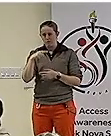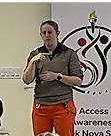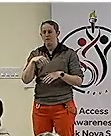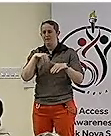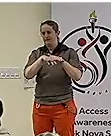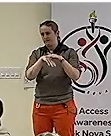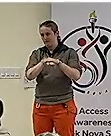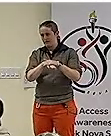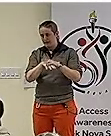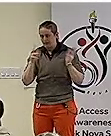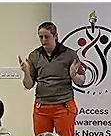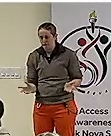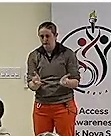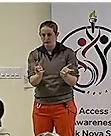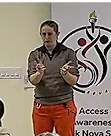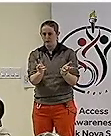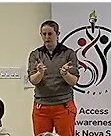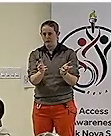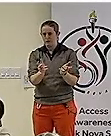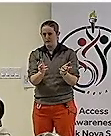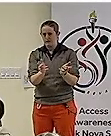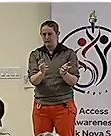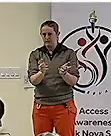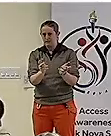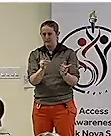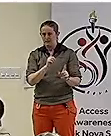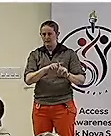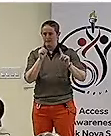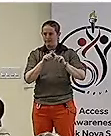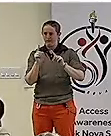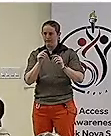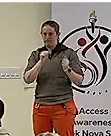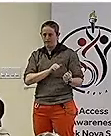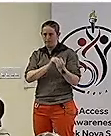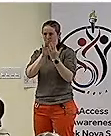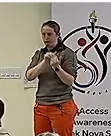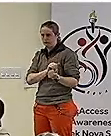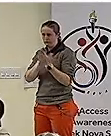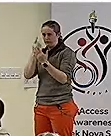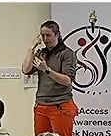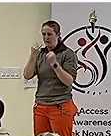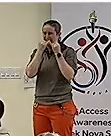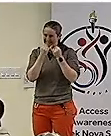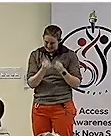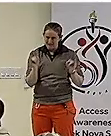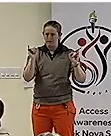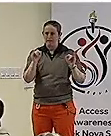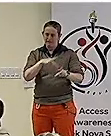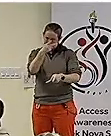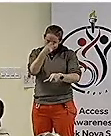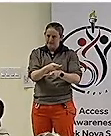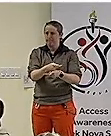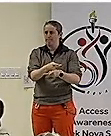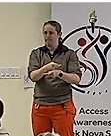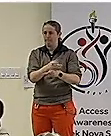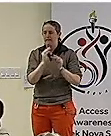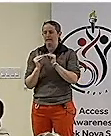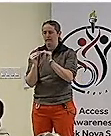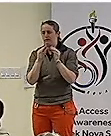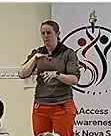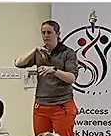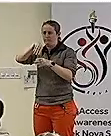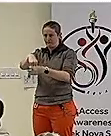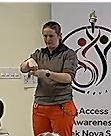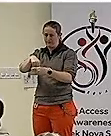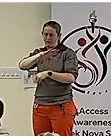consistently encourages approaches that promote dignity, independence, and equal participation for everyone in the